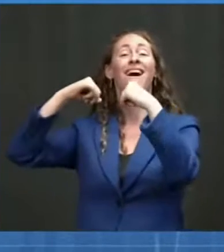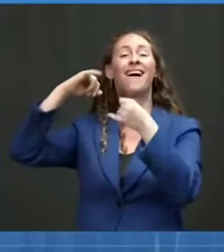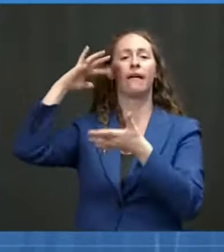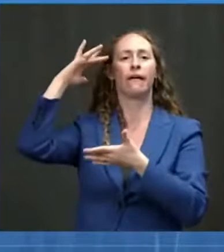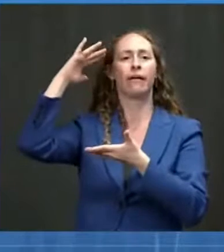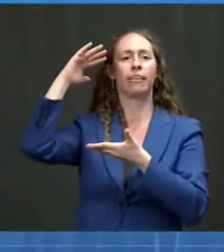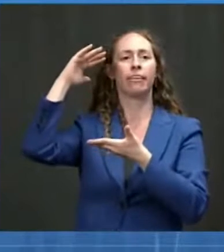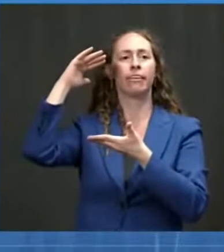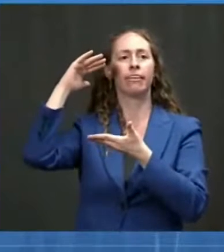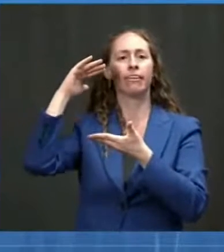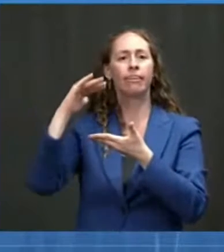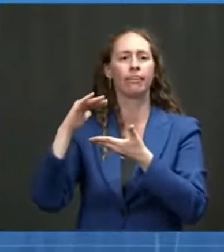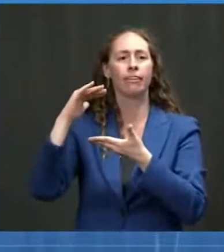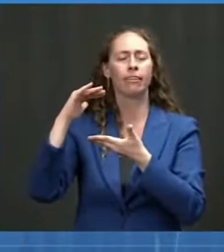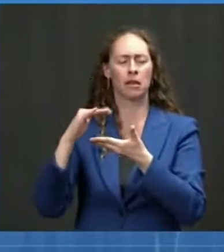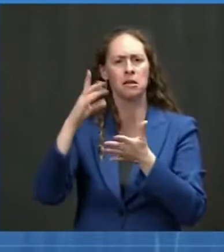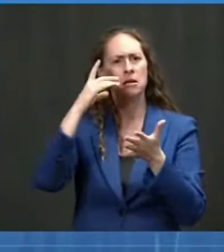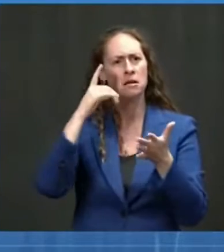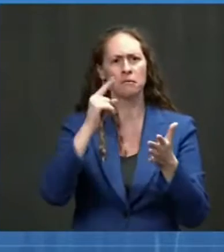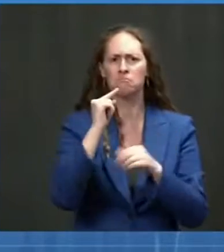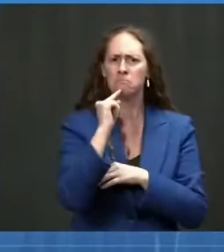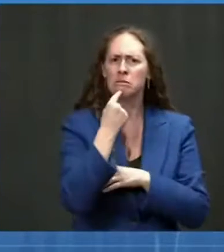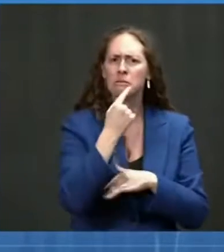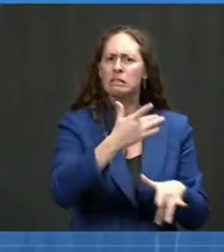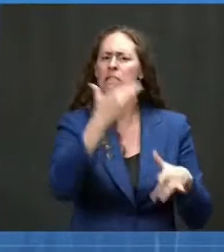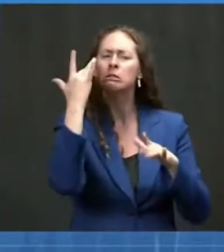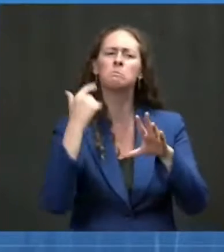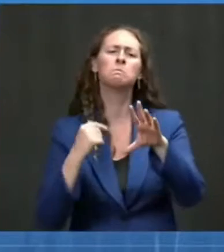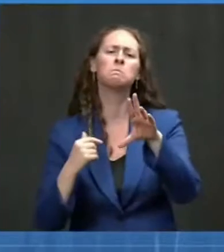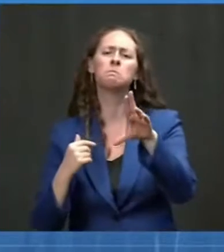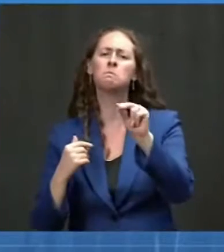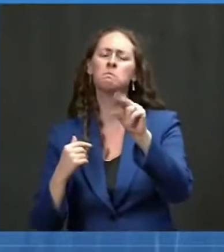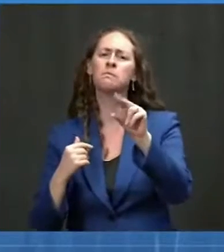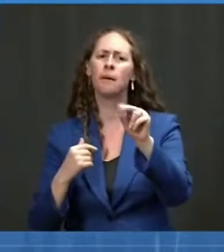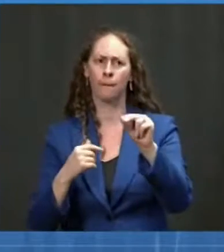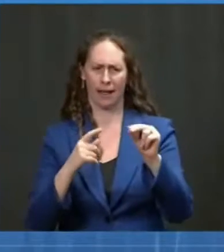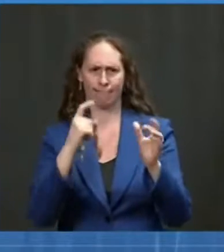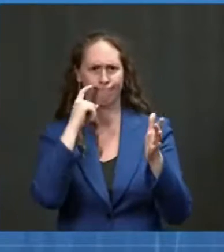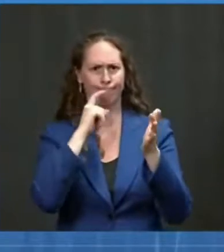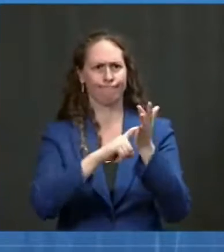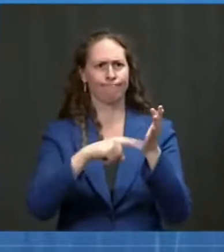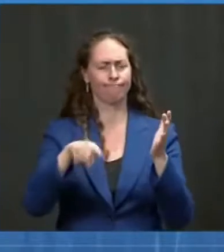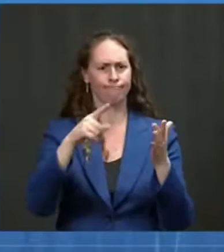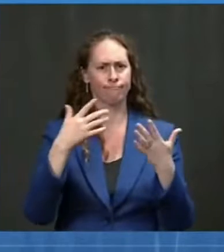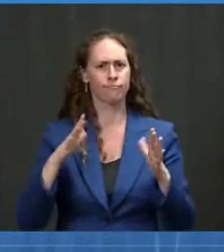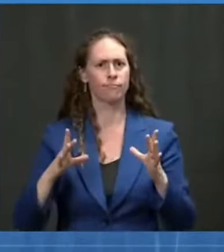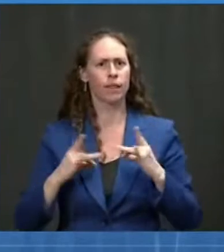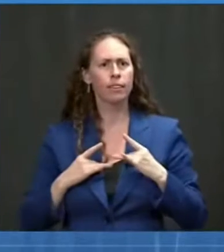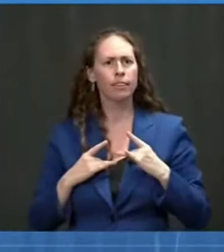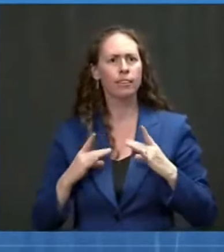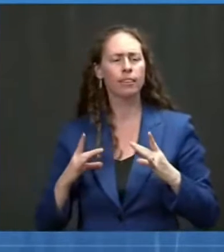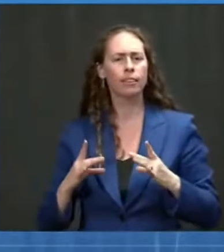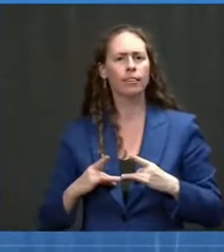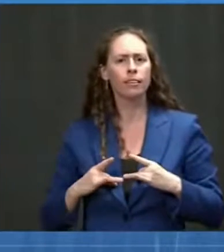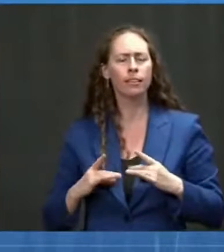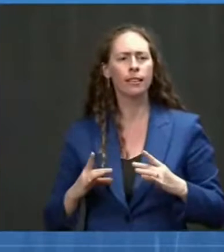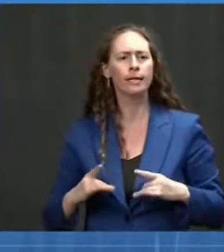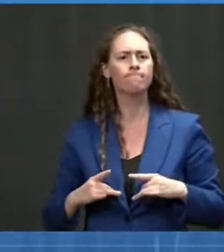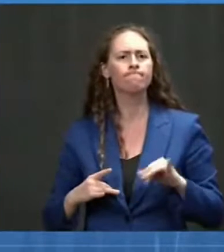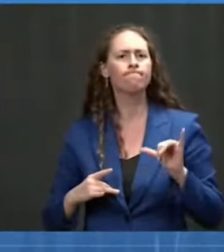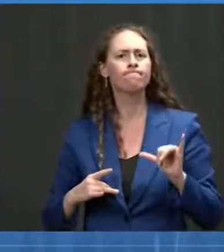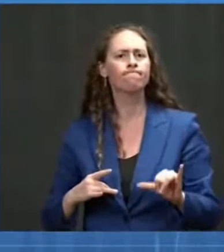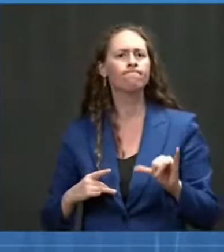infection, but symptomatic infection. So we're staying ahead of this virus. And what we are saying is we are planning